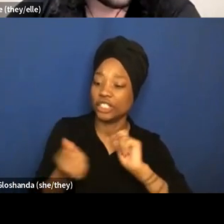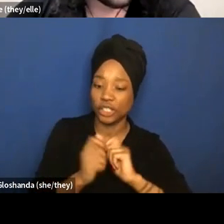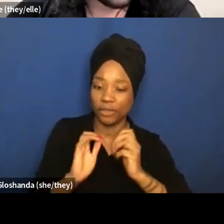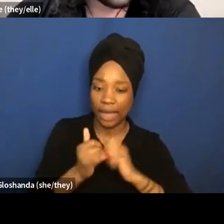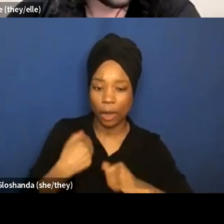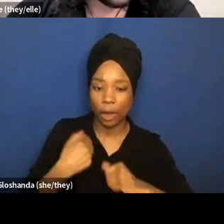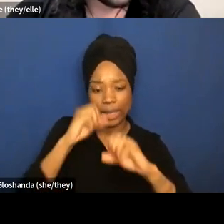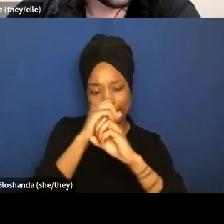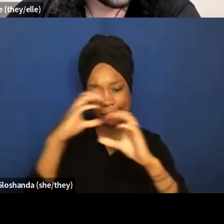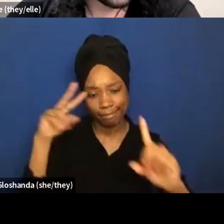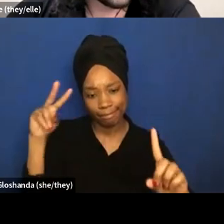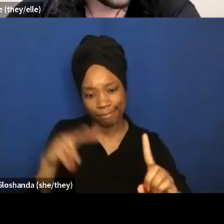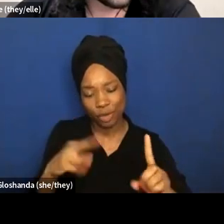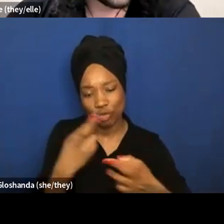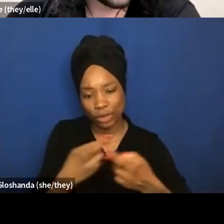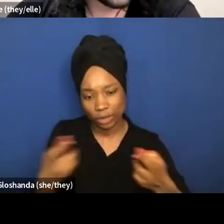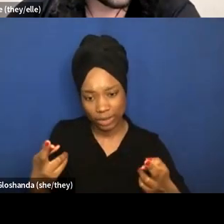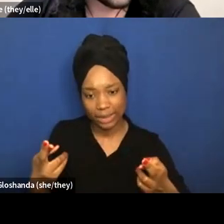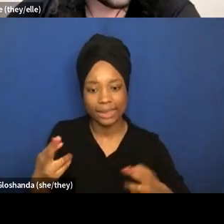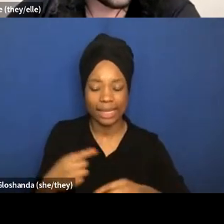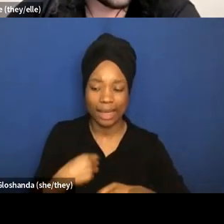Vule and others and